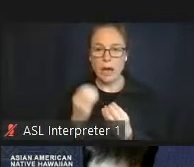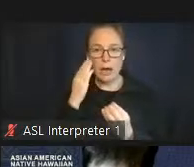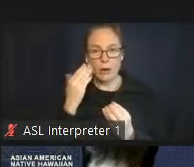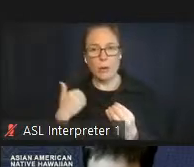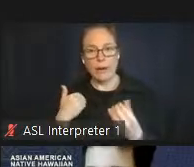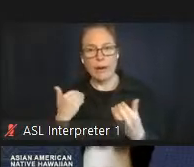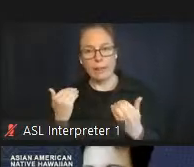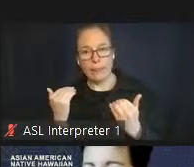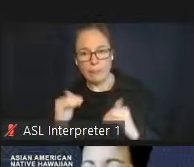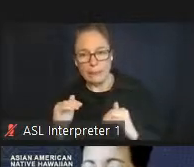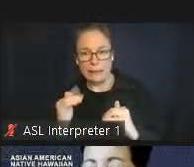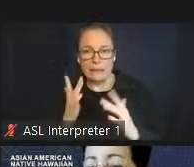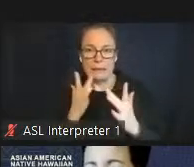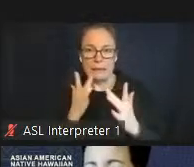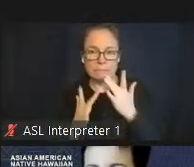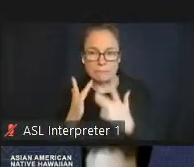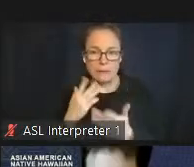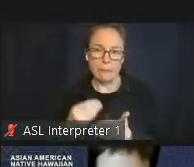resources.